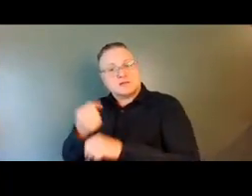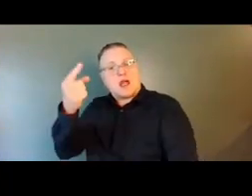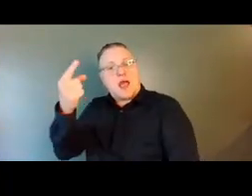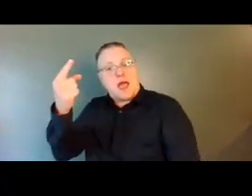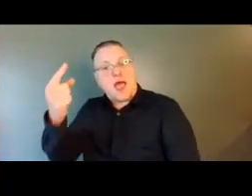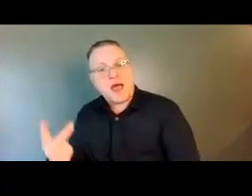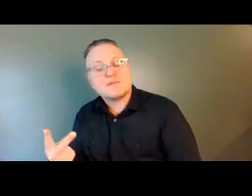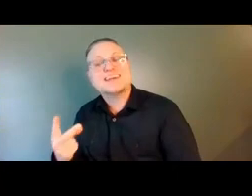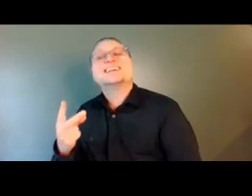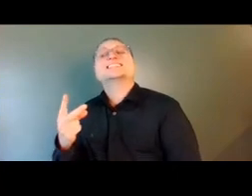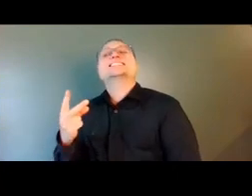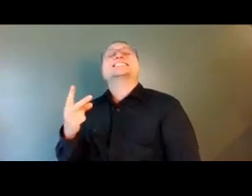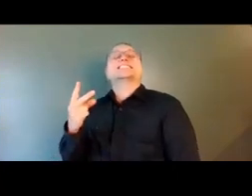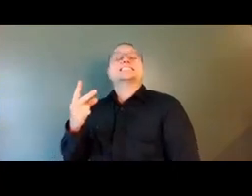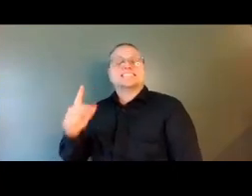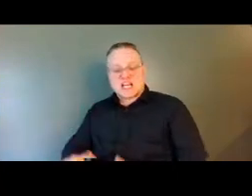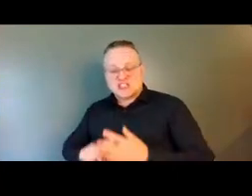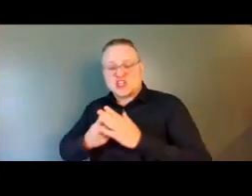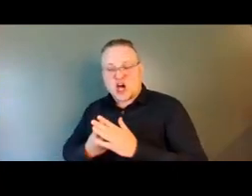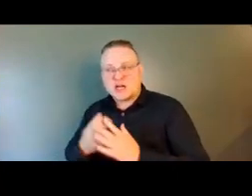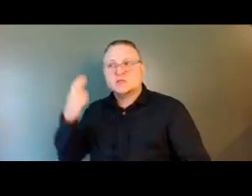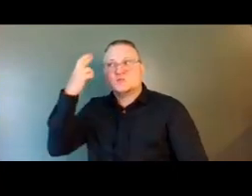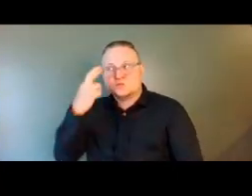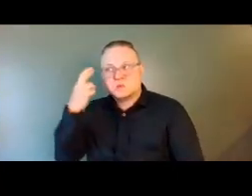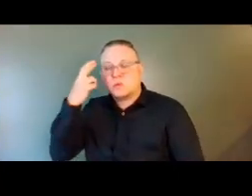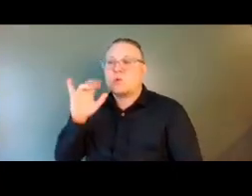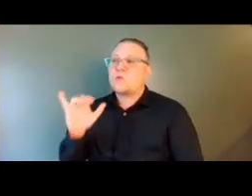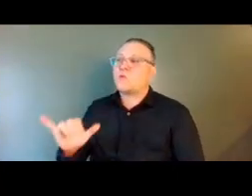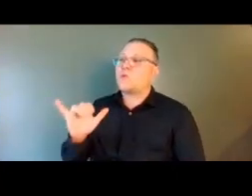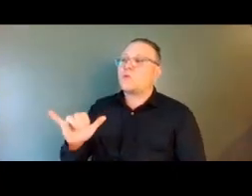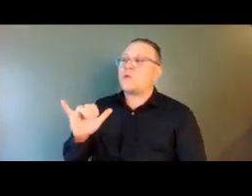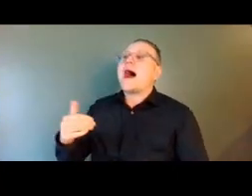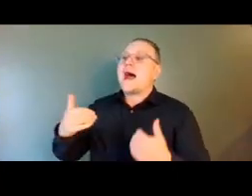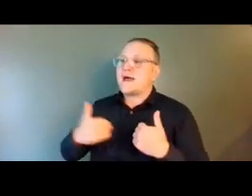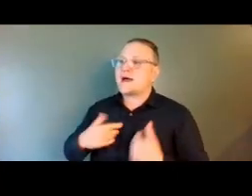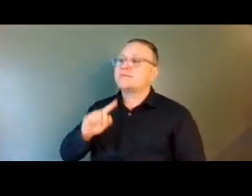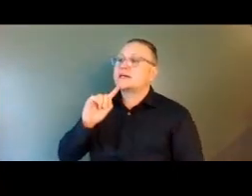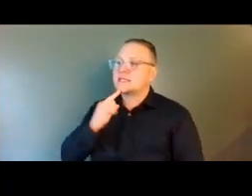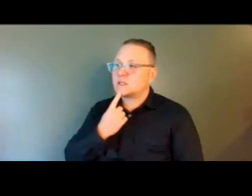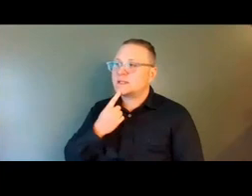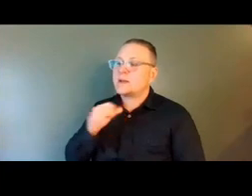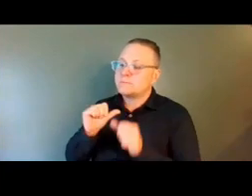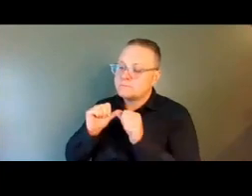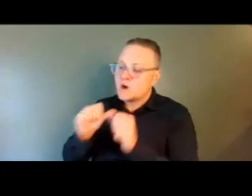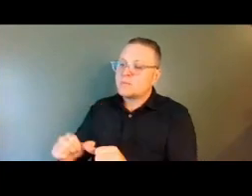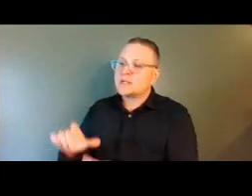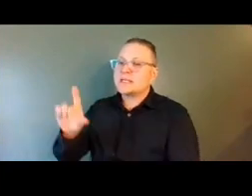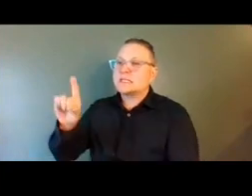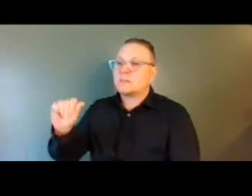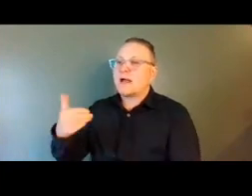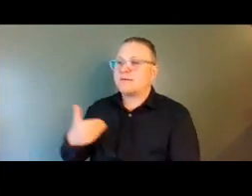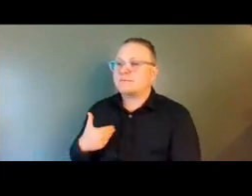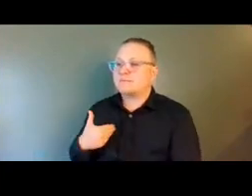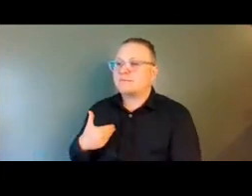I started to realize that I do have severe permanent disabilities, and it was when I started to